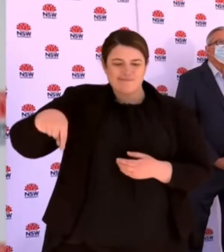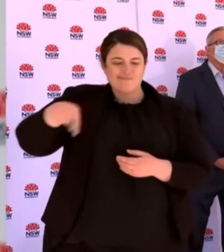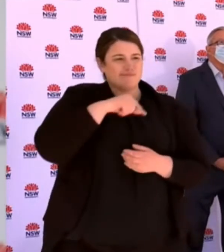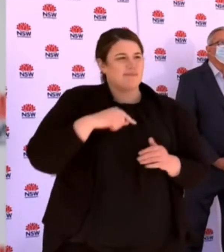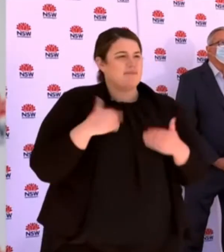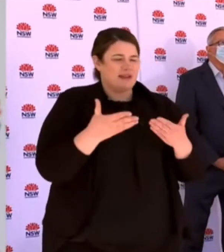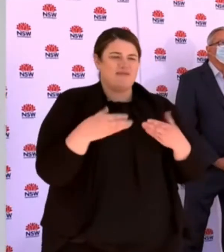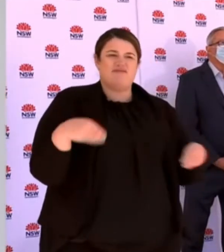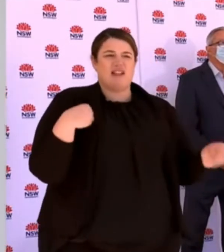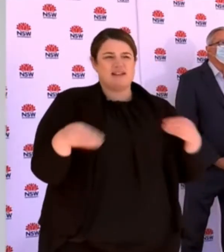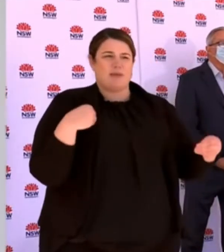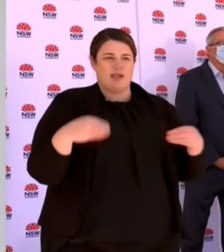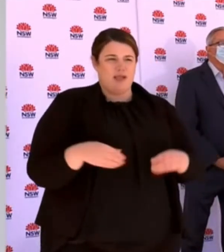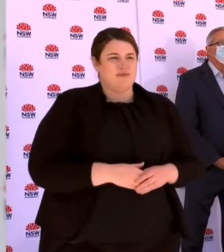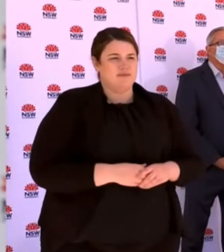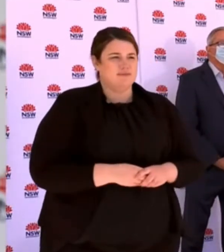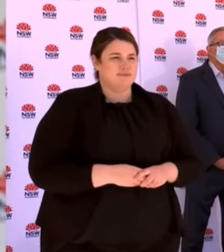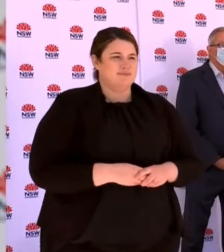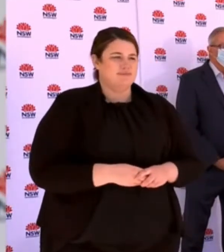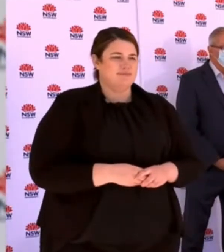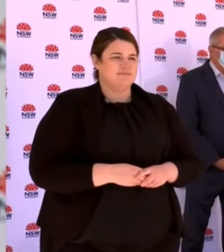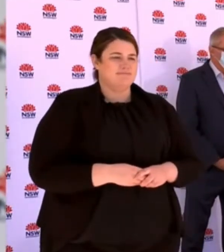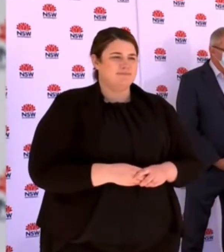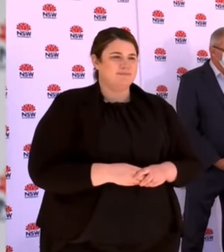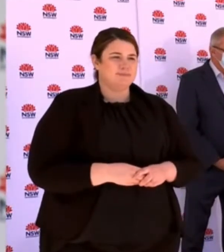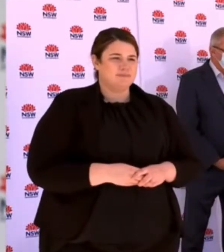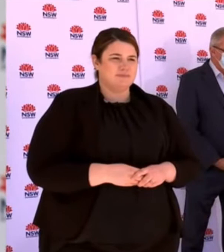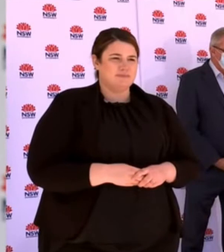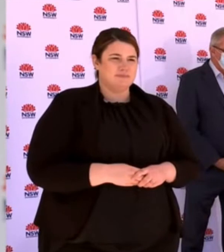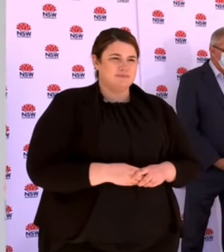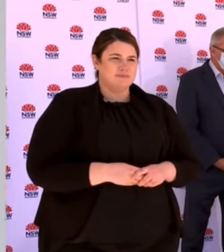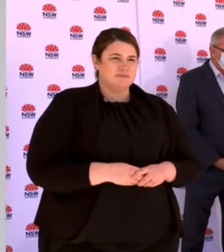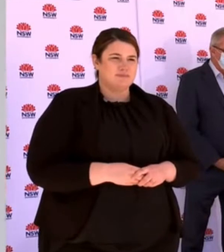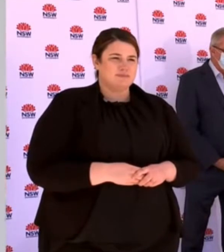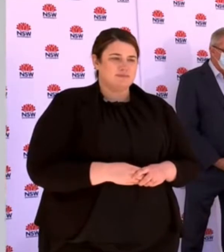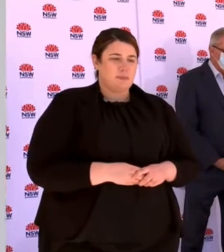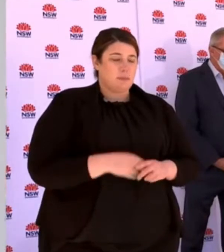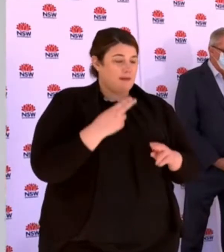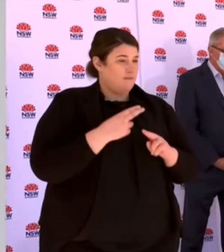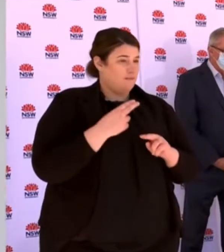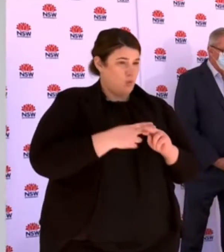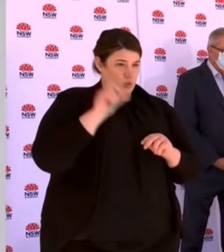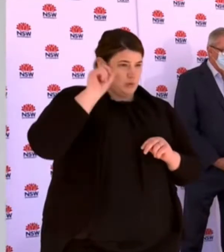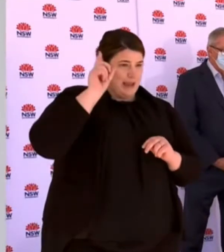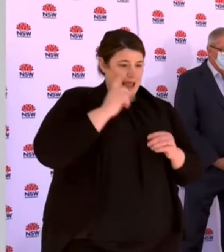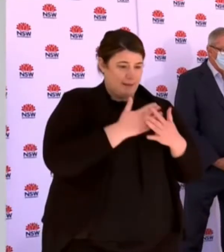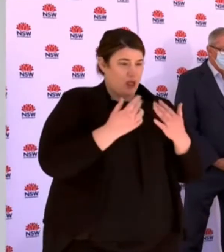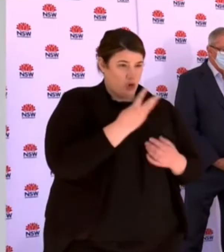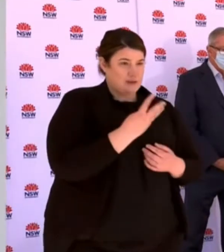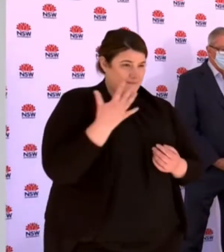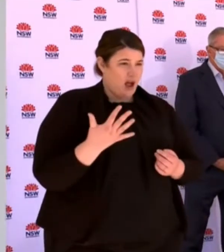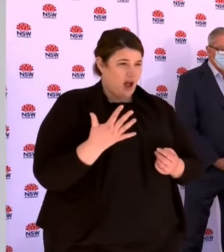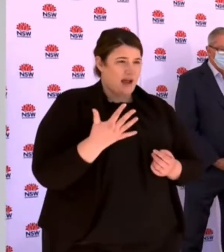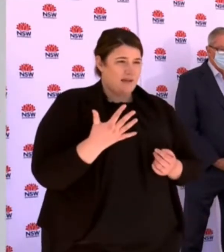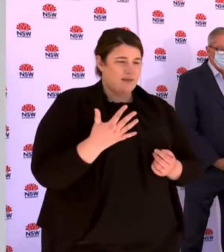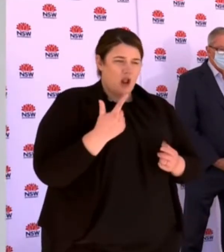household group, to give them a bit of reprieve. Thank you. In terms of the cases today, I just wanted to,